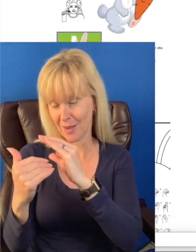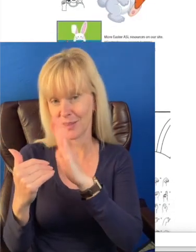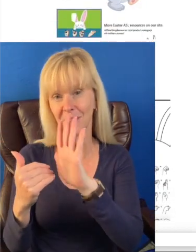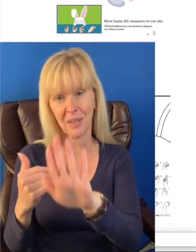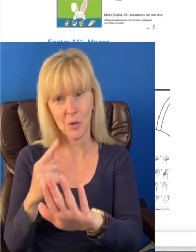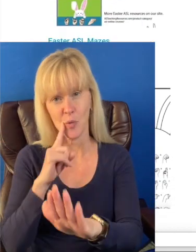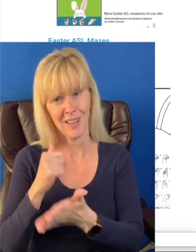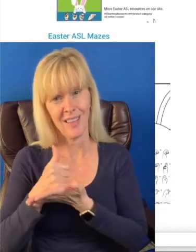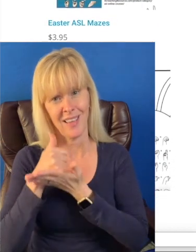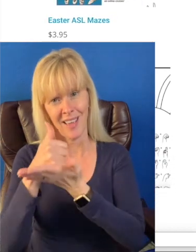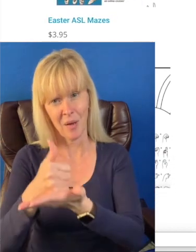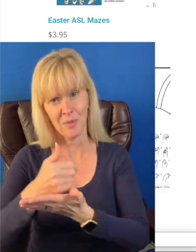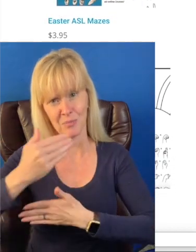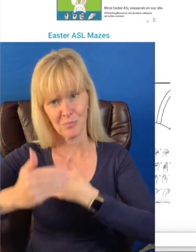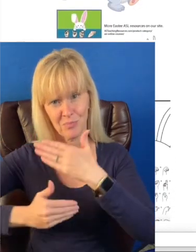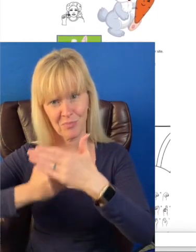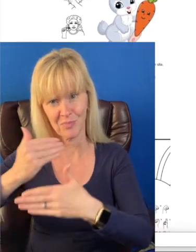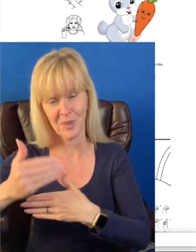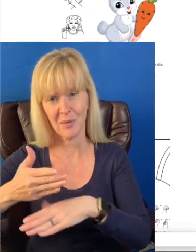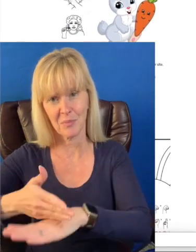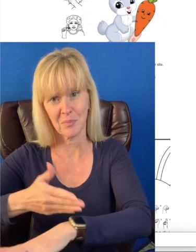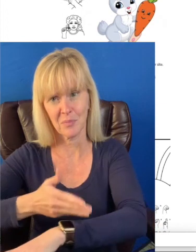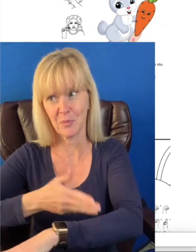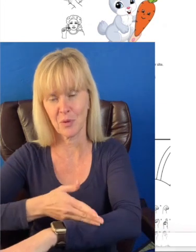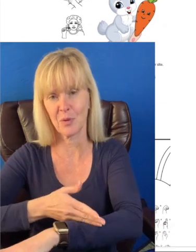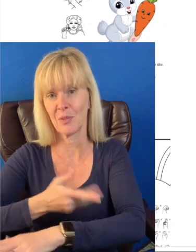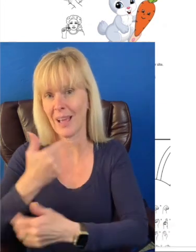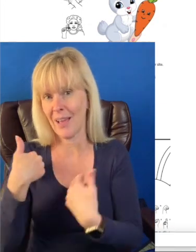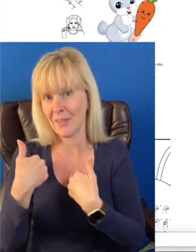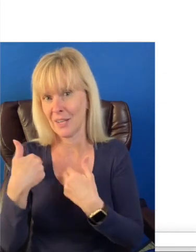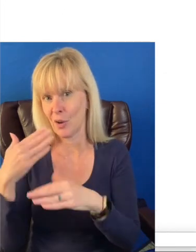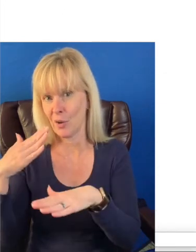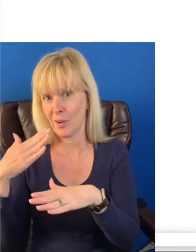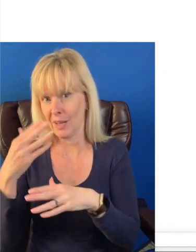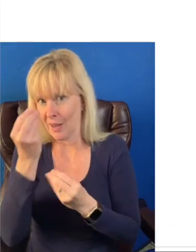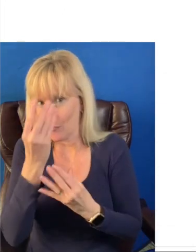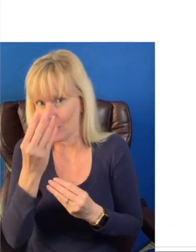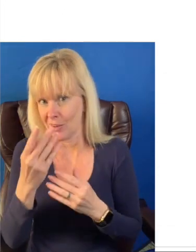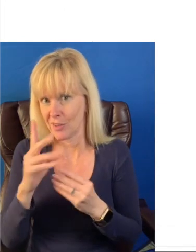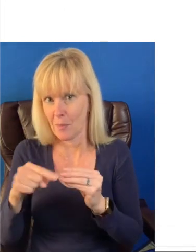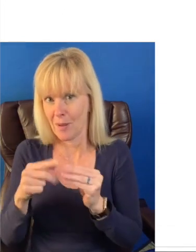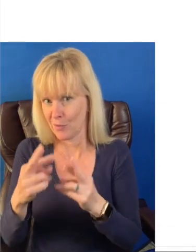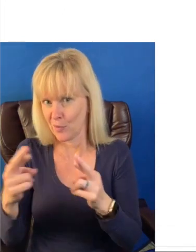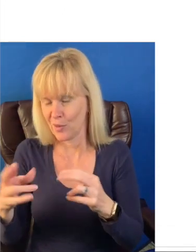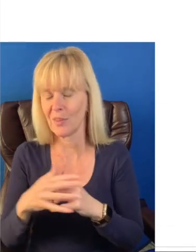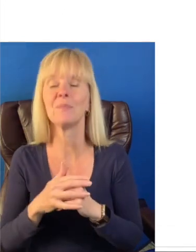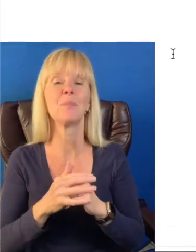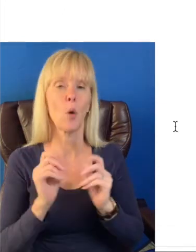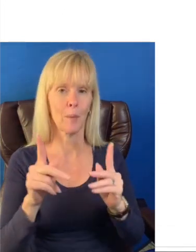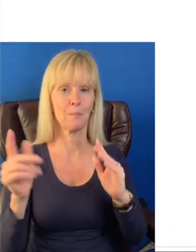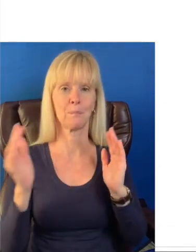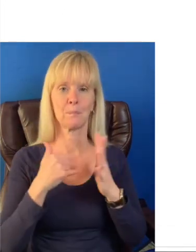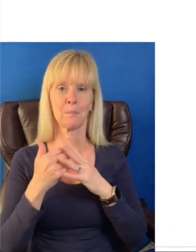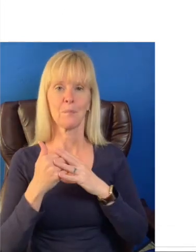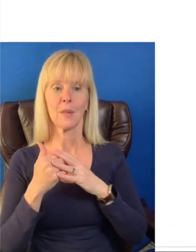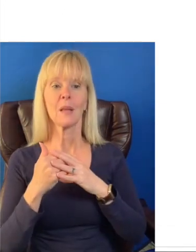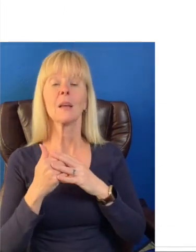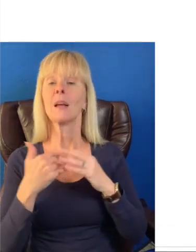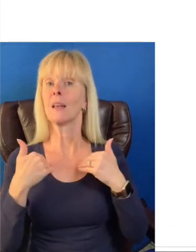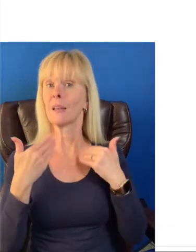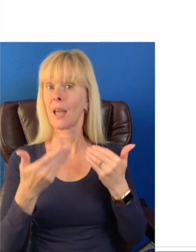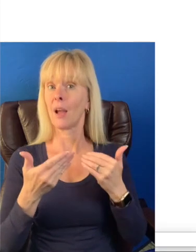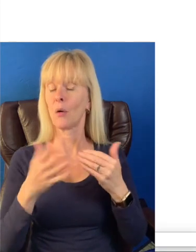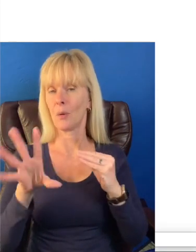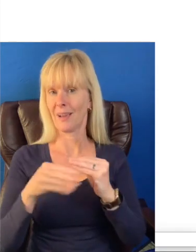help you move forward with getting notified for all of your resources. Okay, once I'm here, I'm going to add